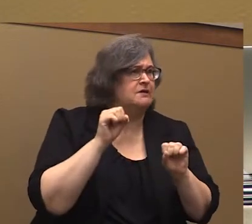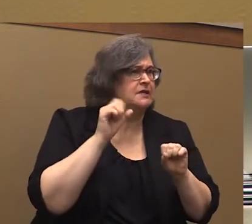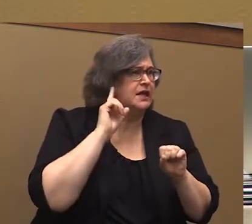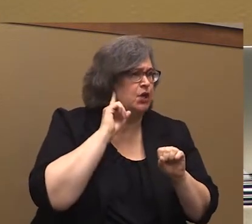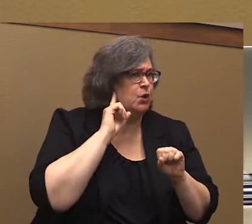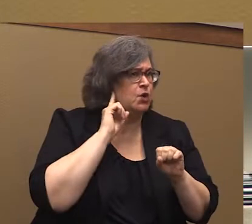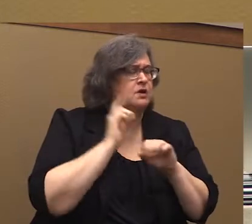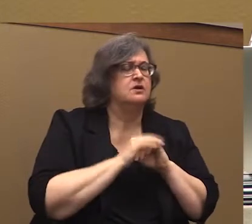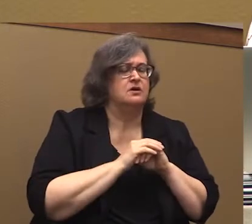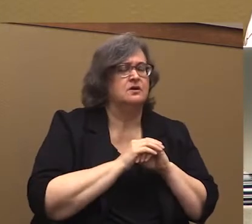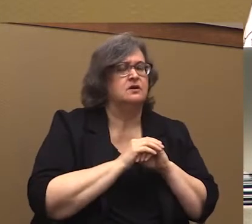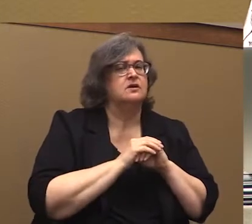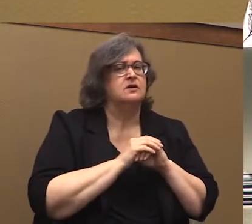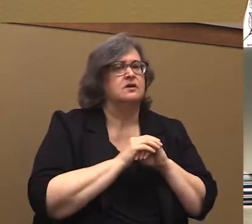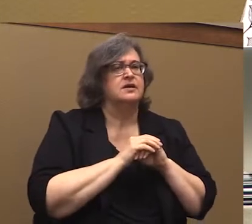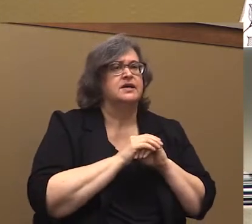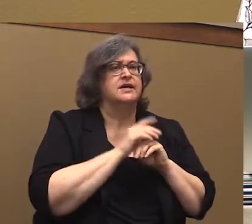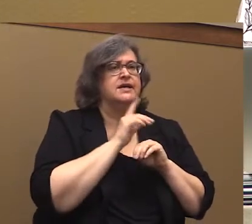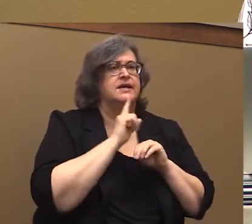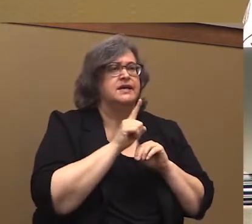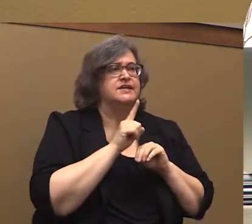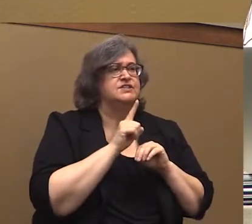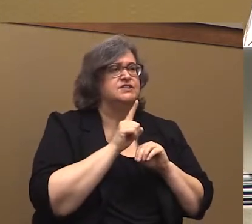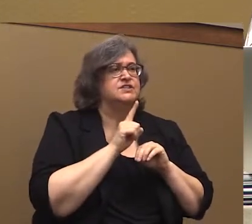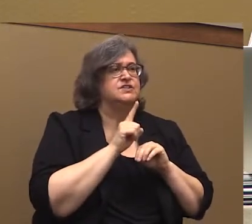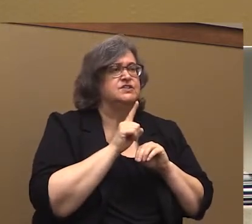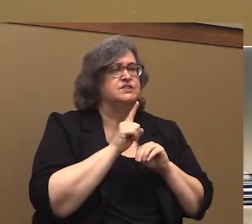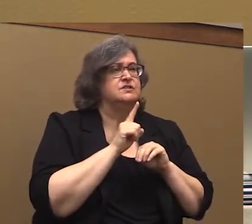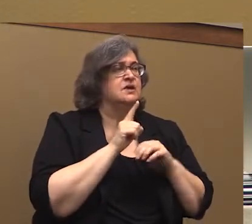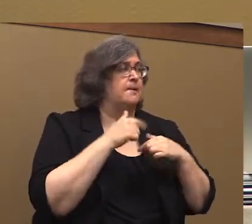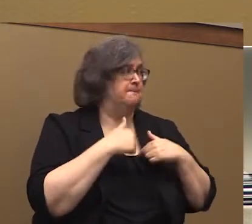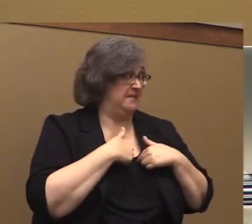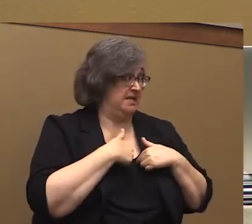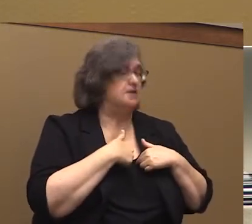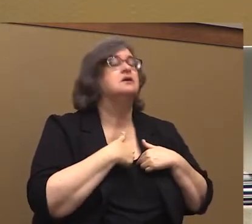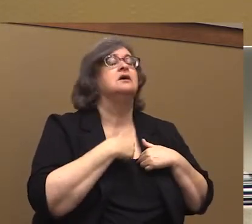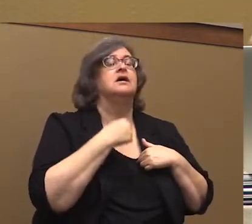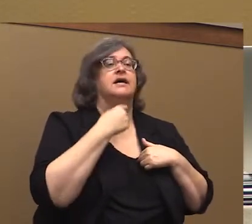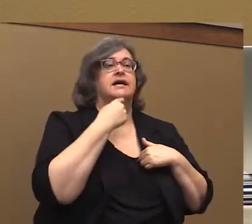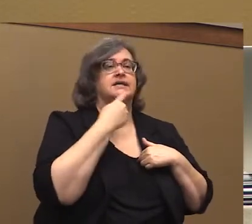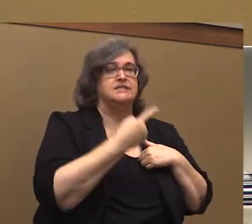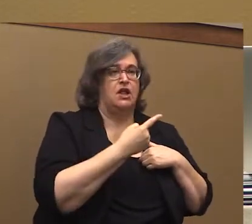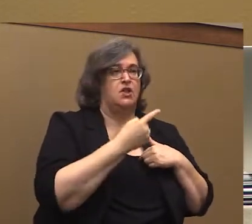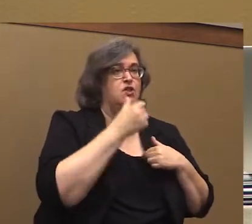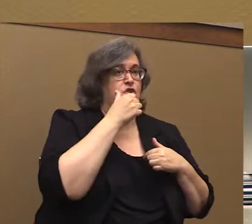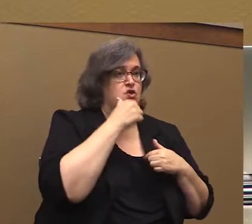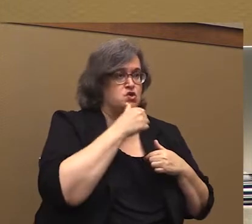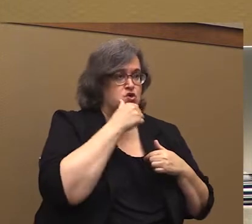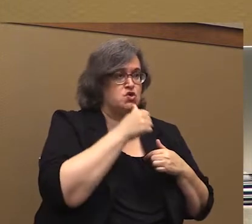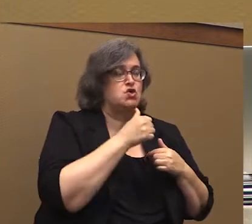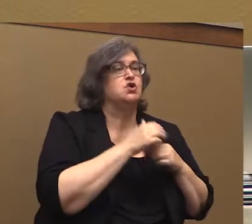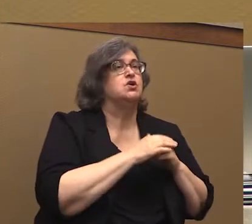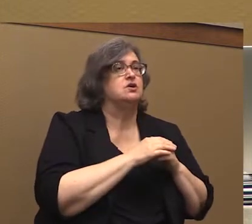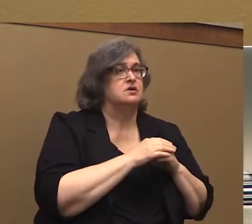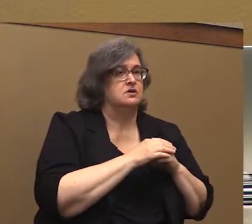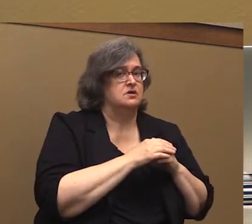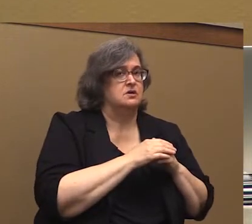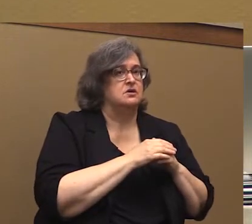hear it. But it's actually me telling her a version of